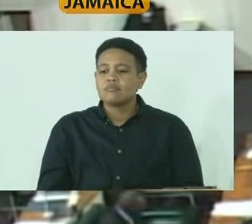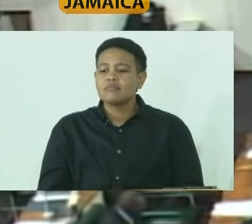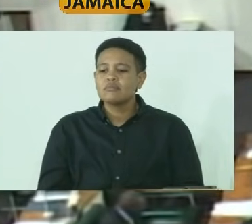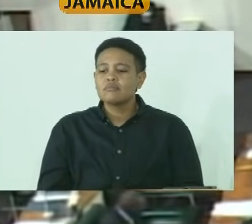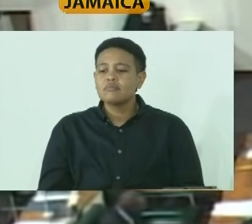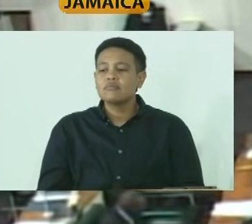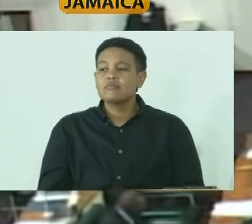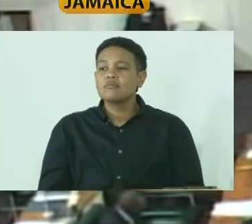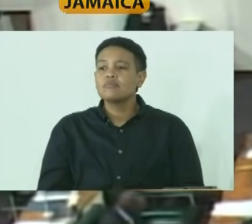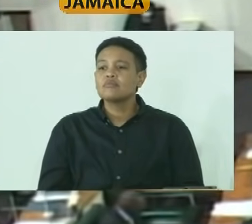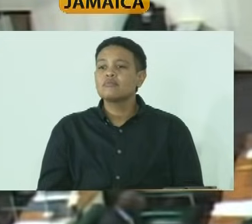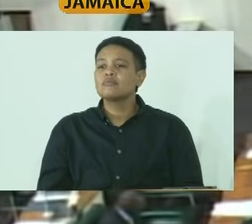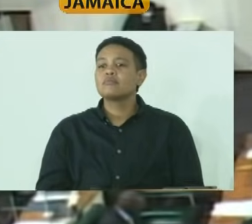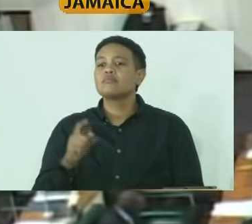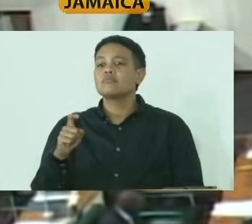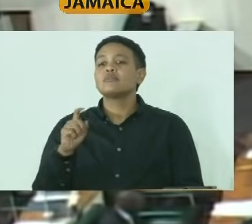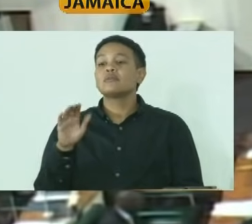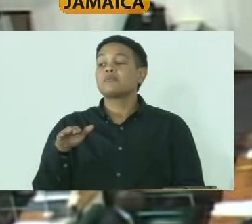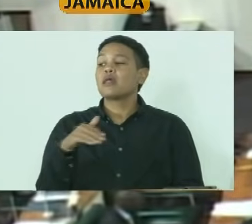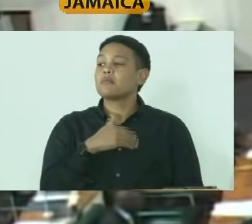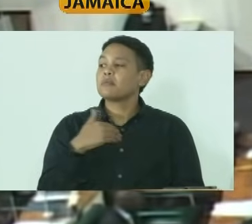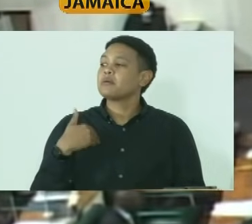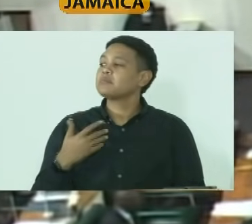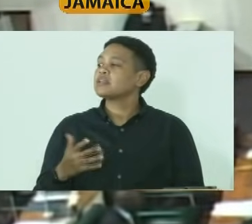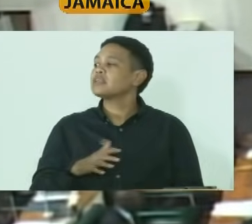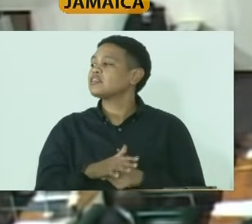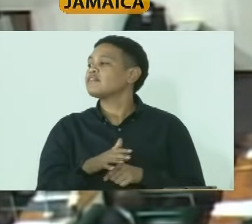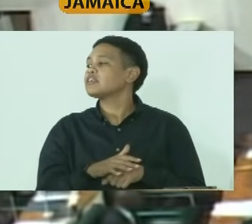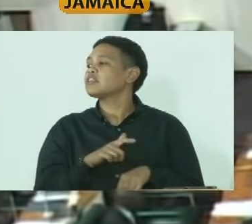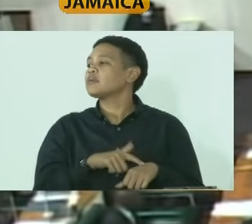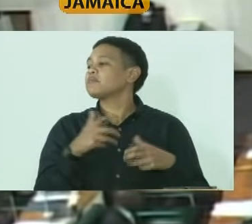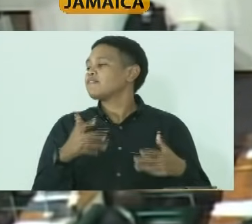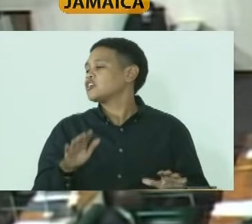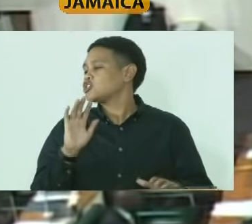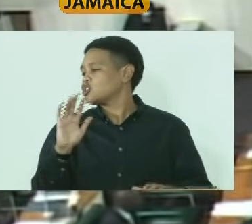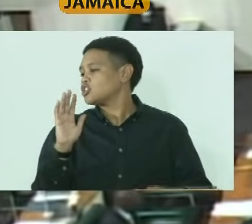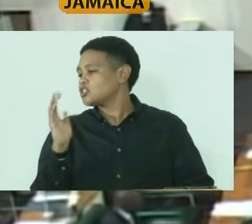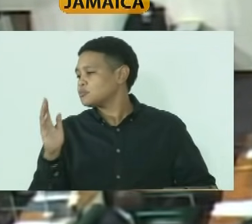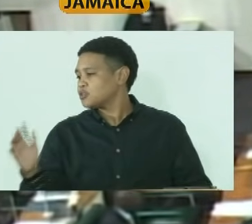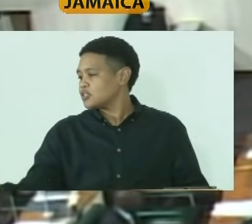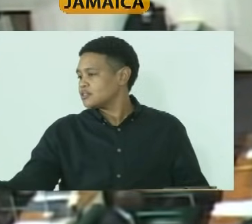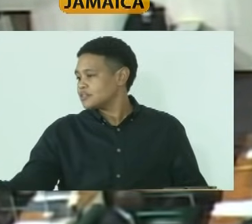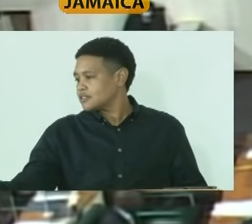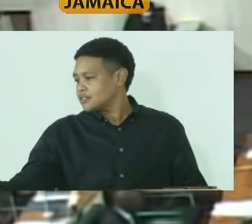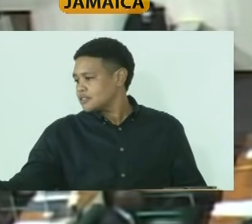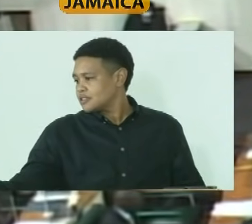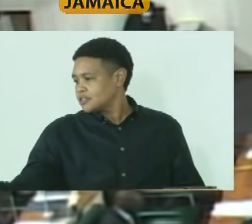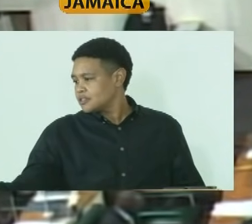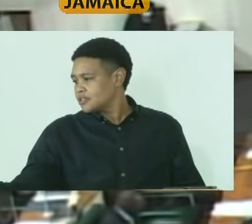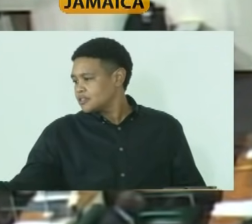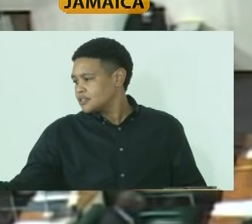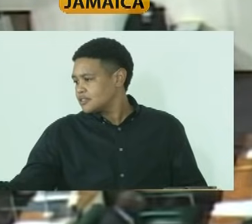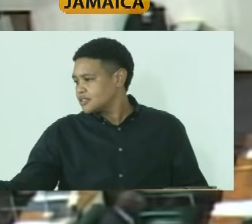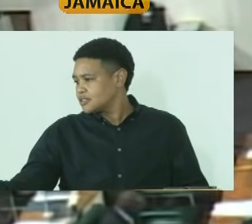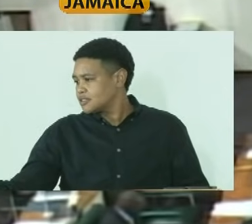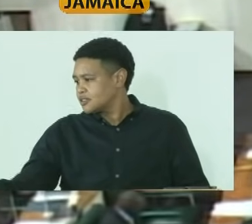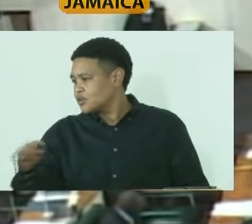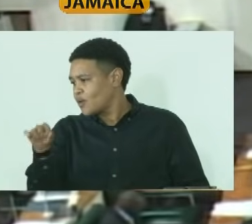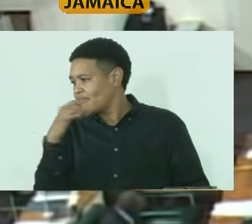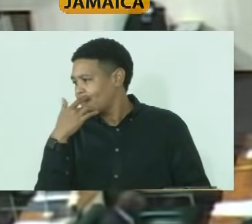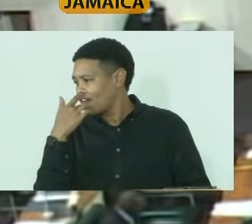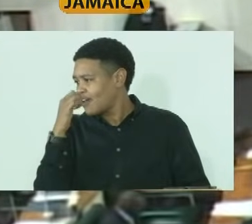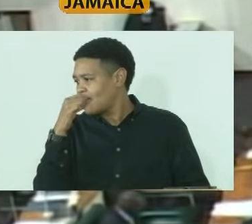House is that the member be given sufficient time to complete his presentation. Those in